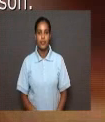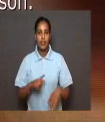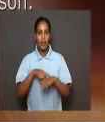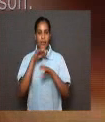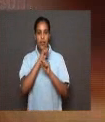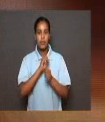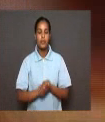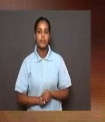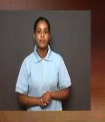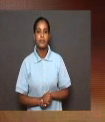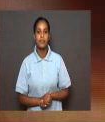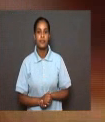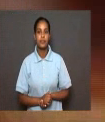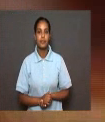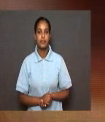Time's up!